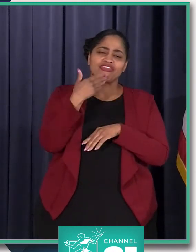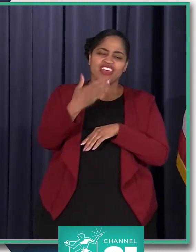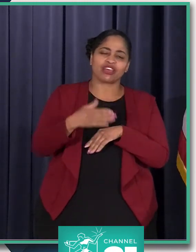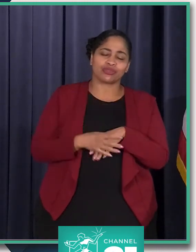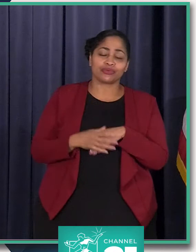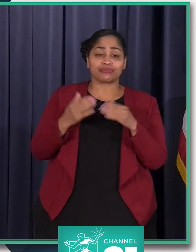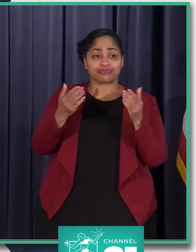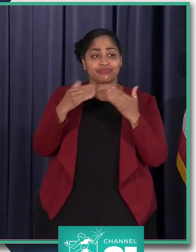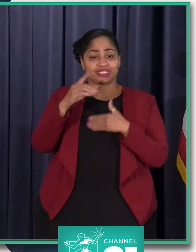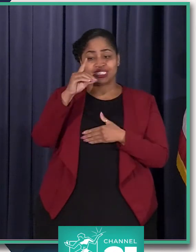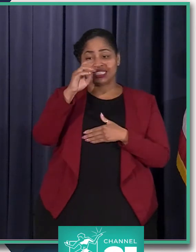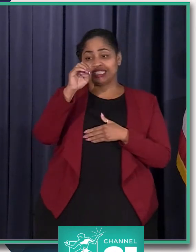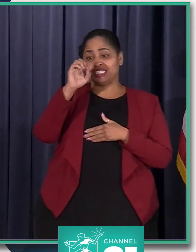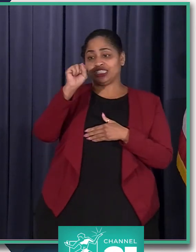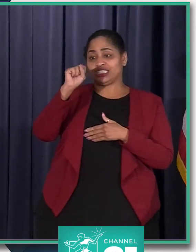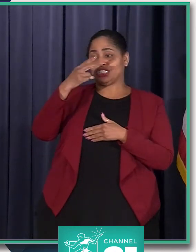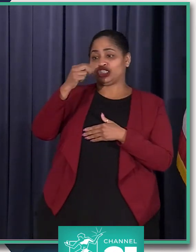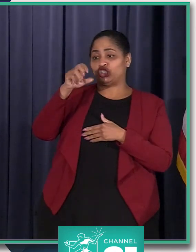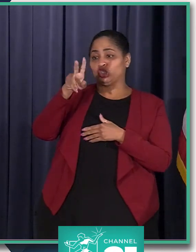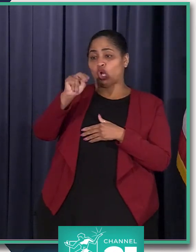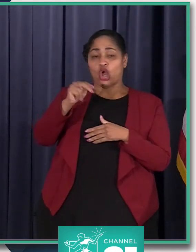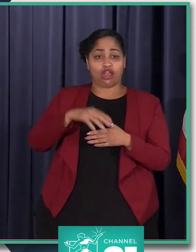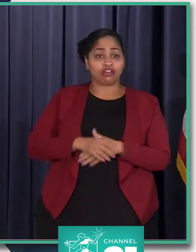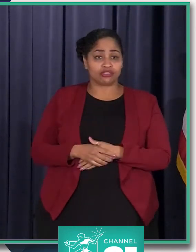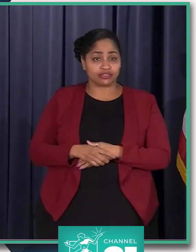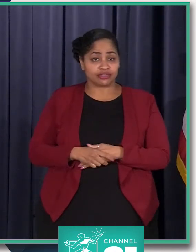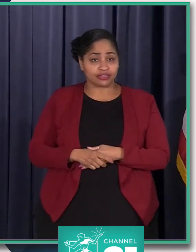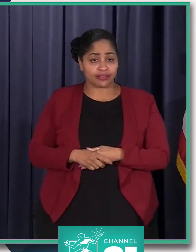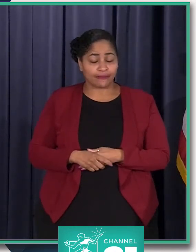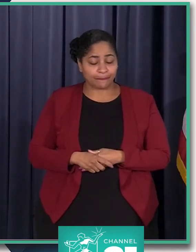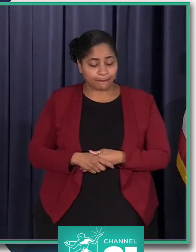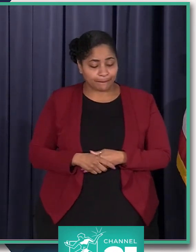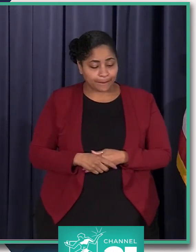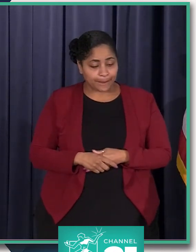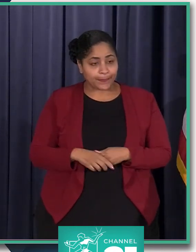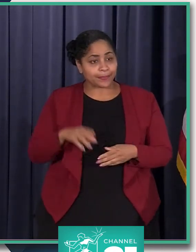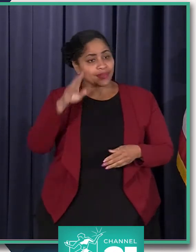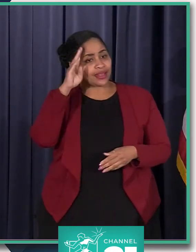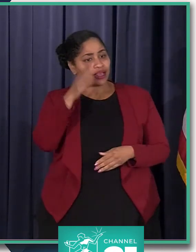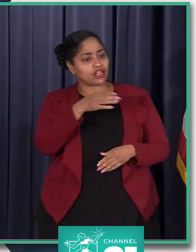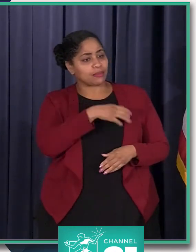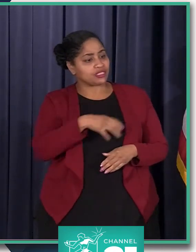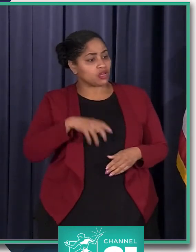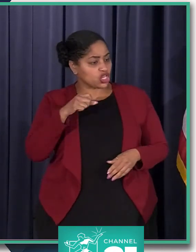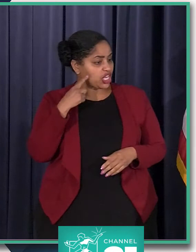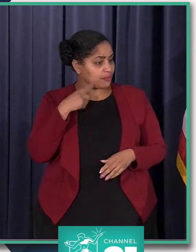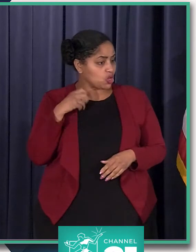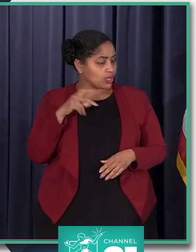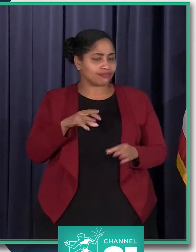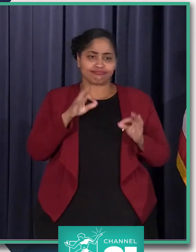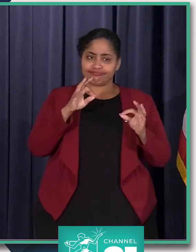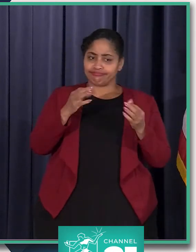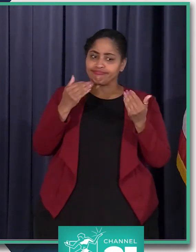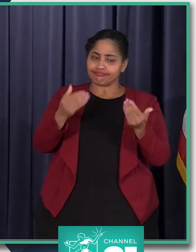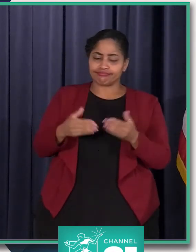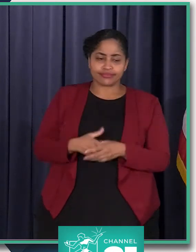Next is Deshawn. Deshawn, you are up. Hi, Mr. Mayor. Can you hear me okay? Just